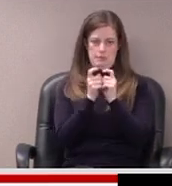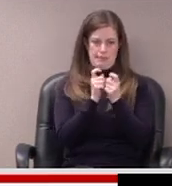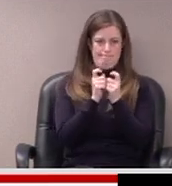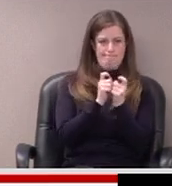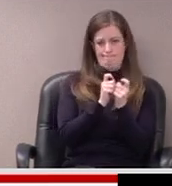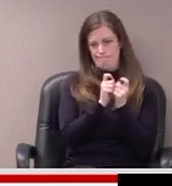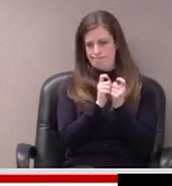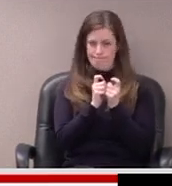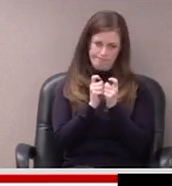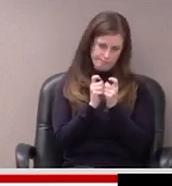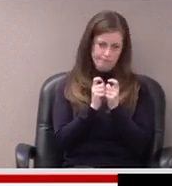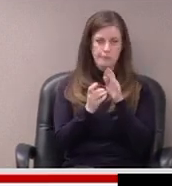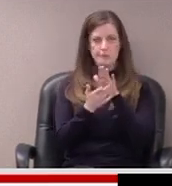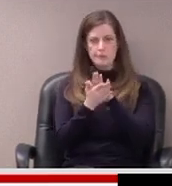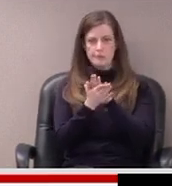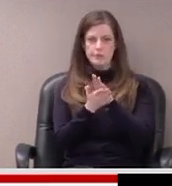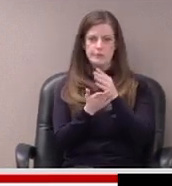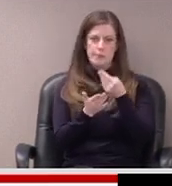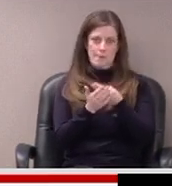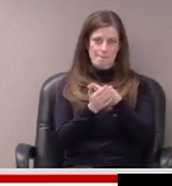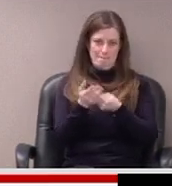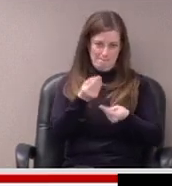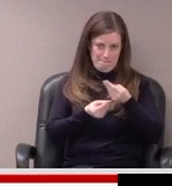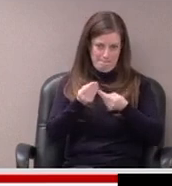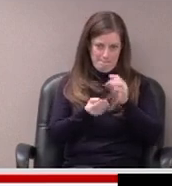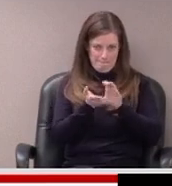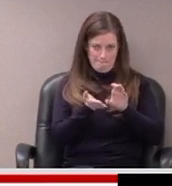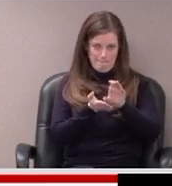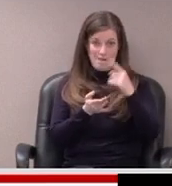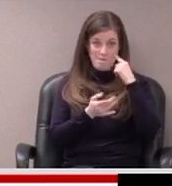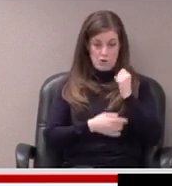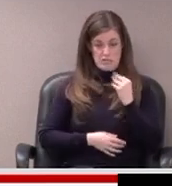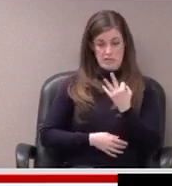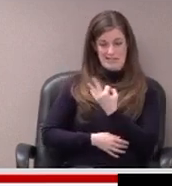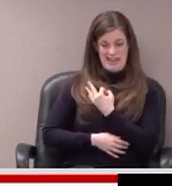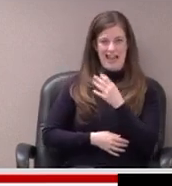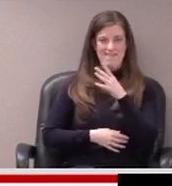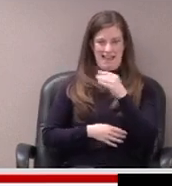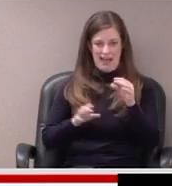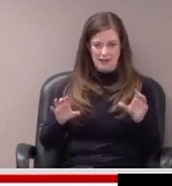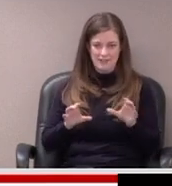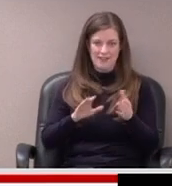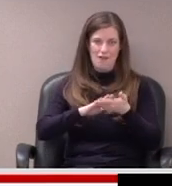to the school budget in staffing as well as the operational.